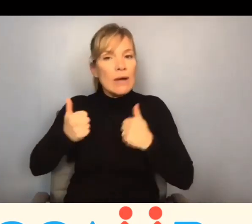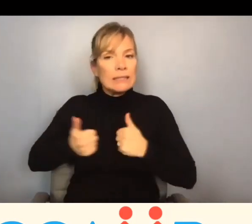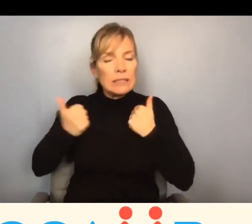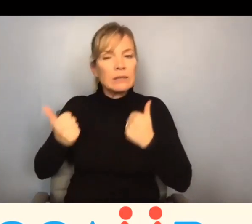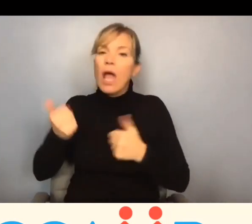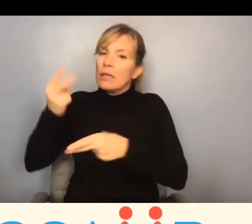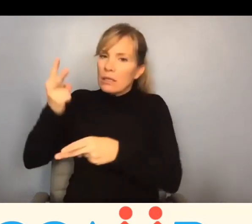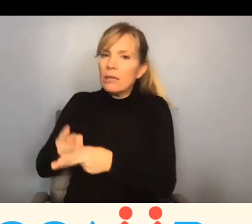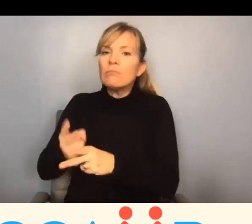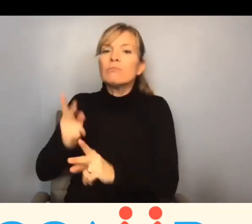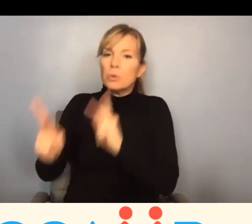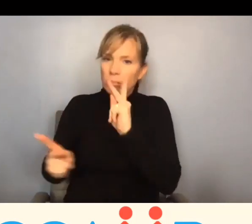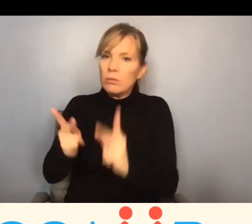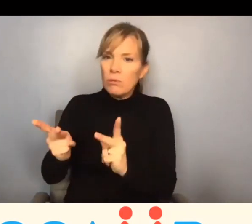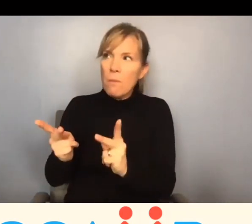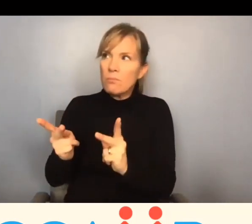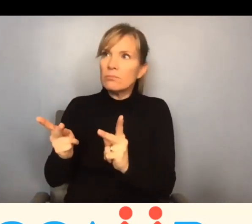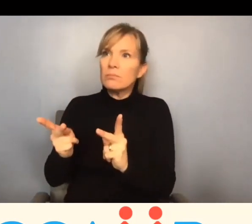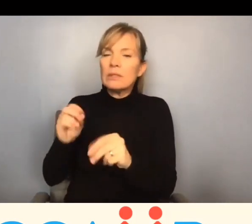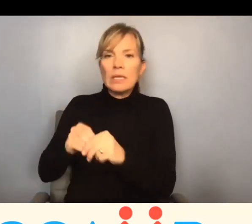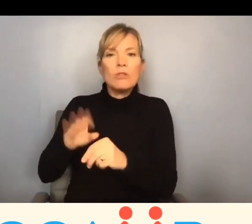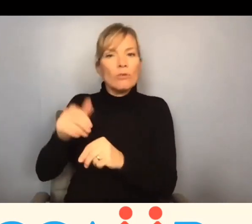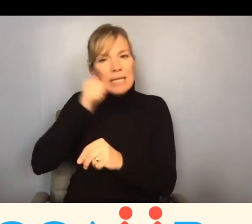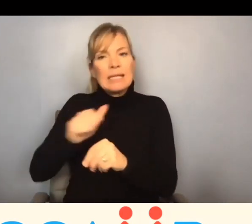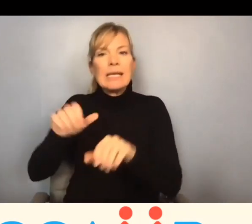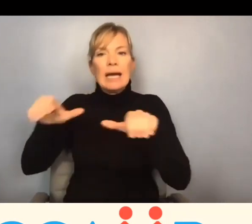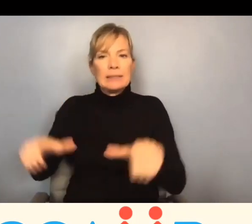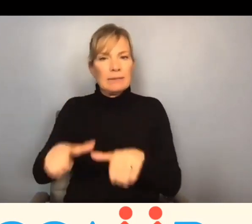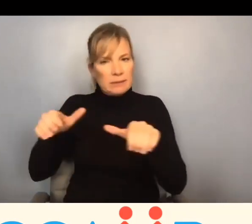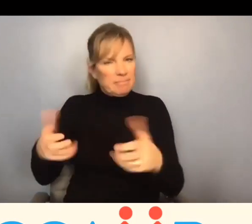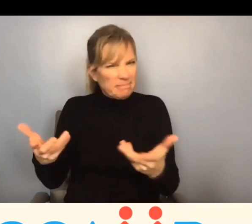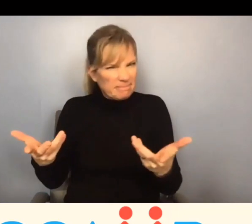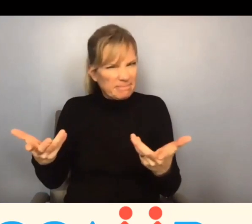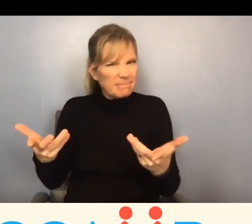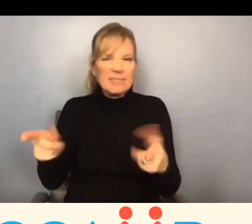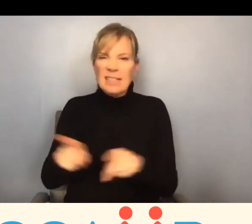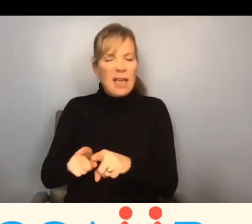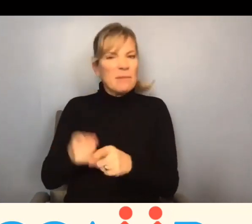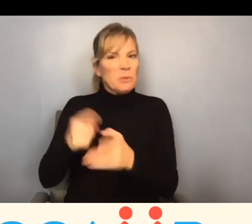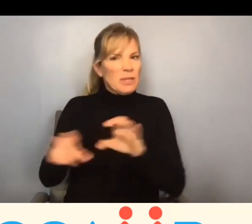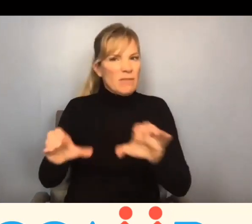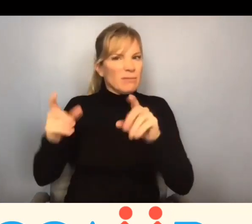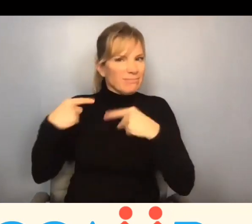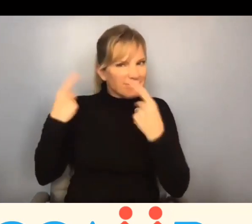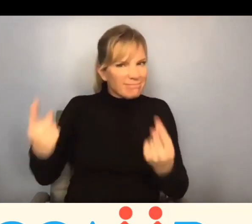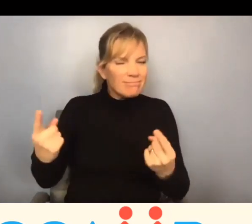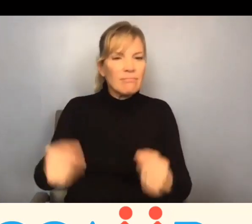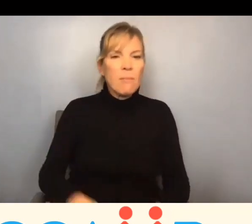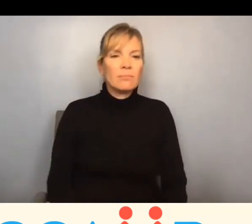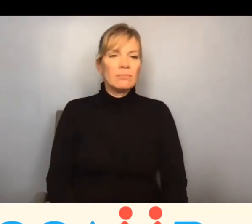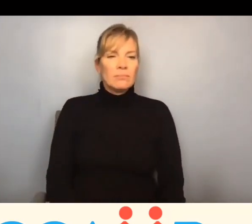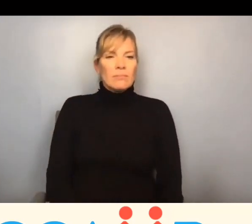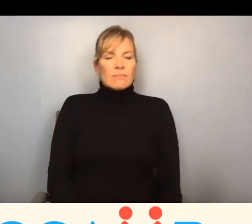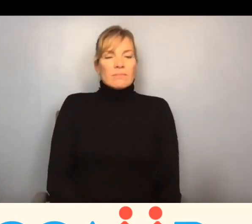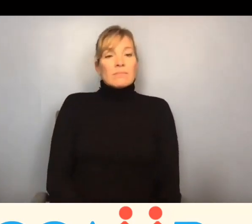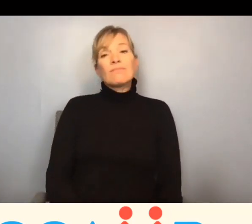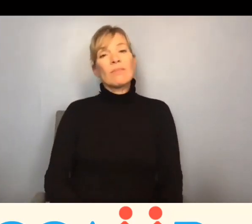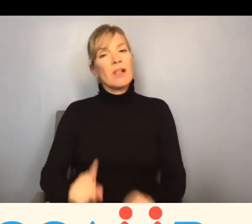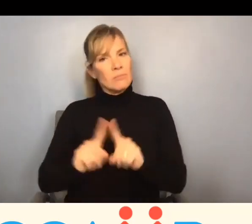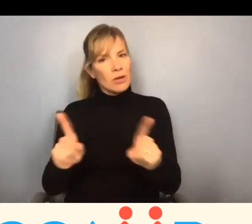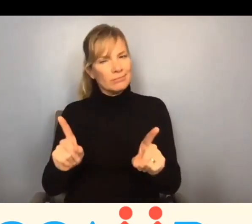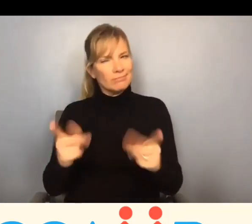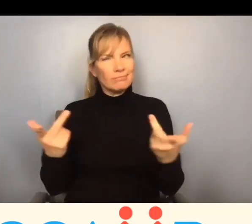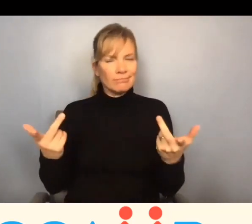keep them in their daily activities as they had previously. But what